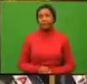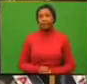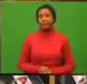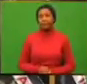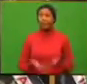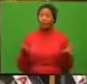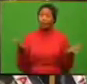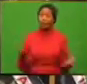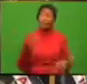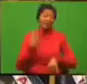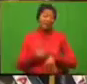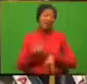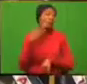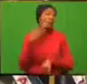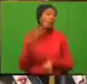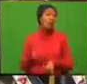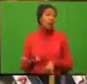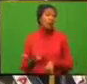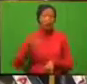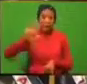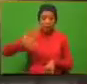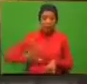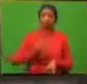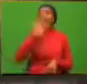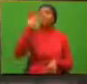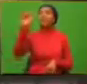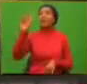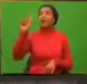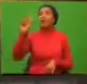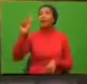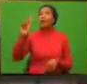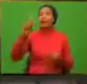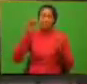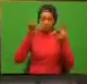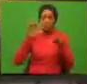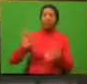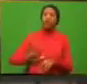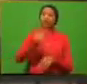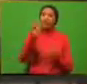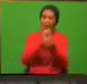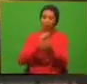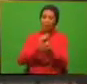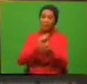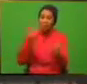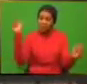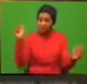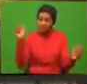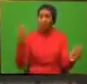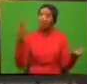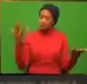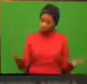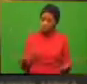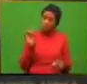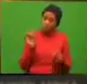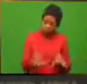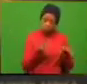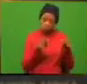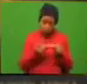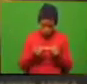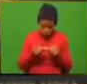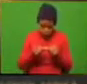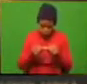Until such time that Africa and Africans are free, the struggle will